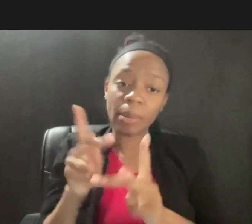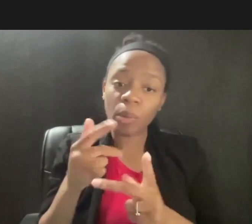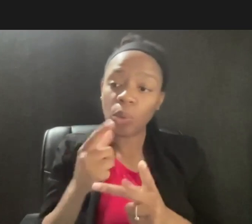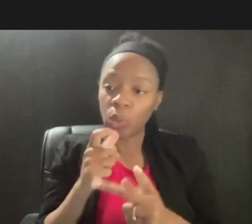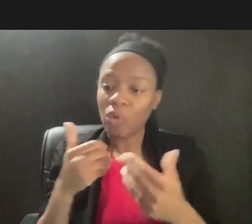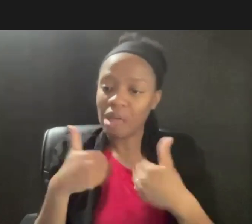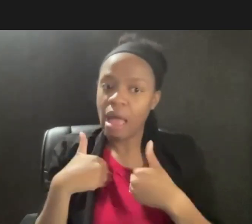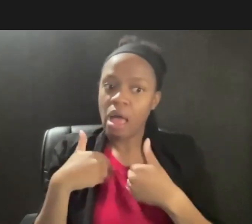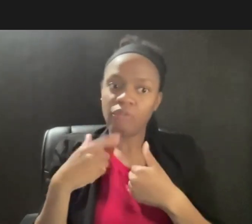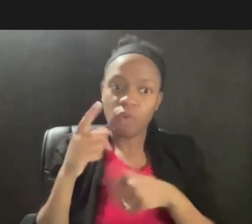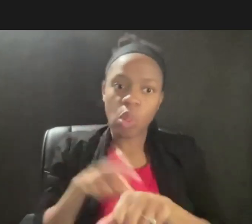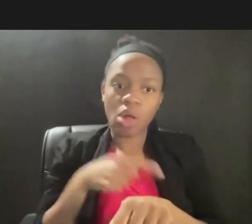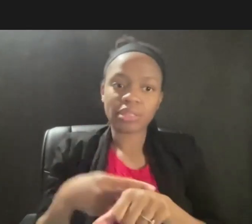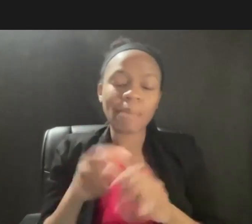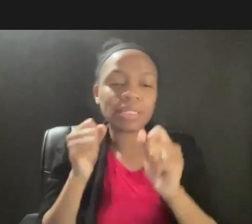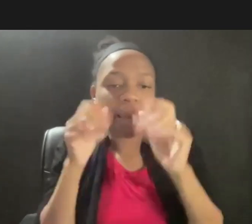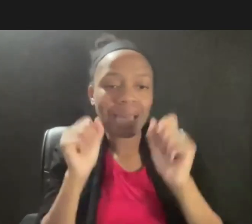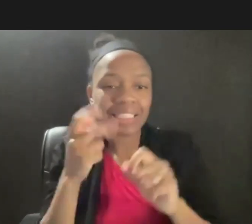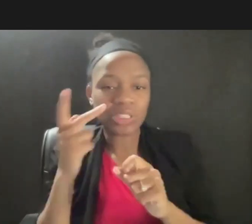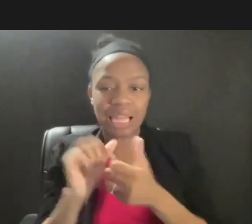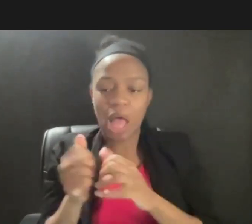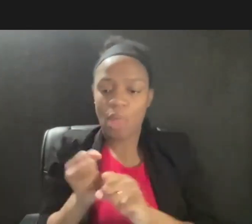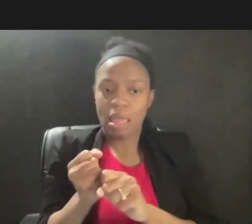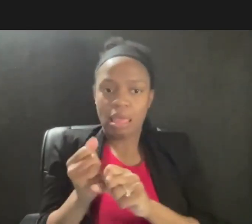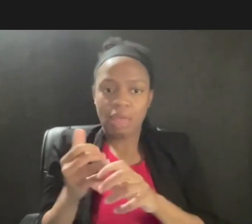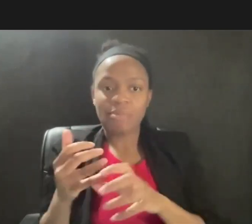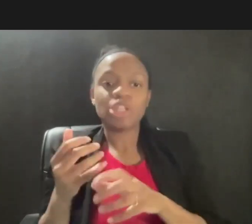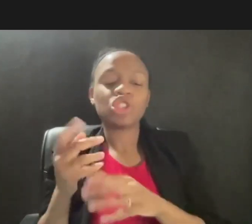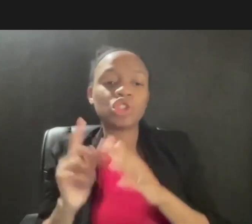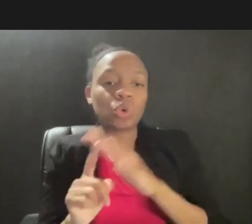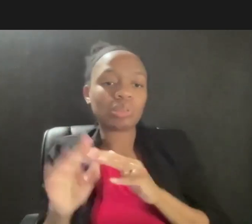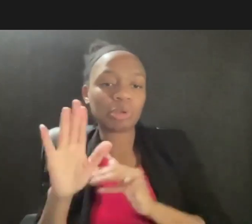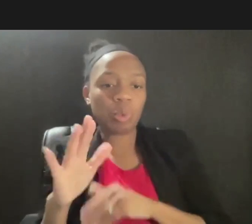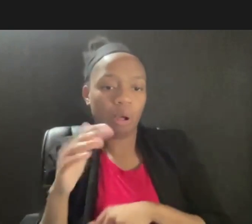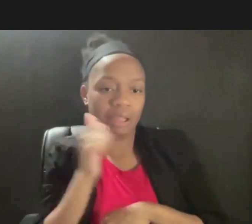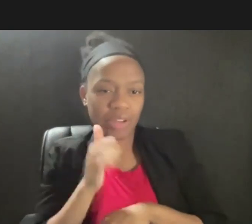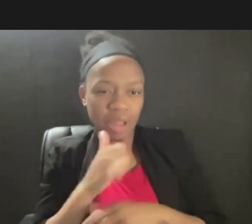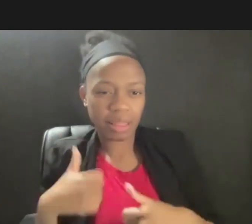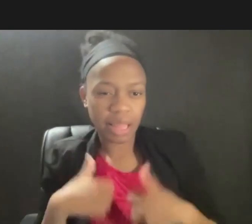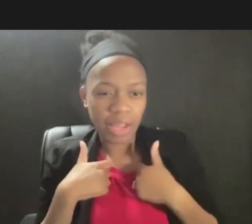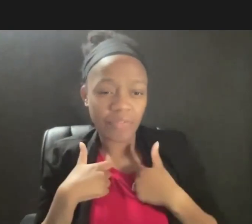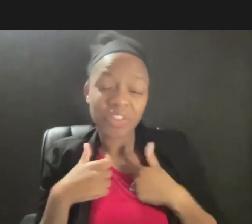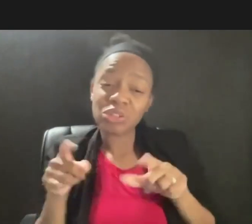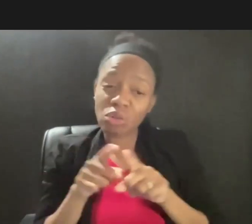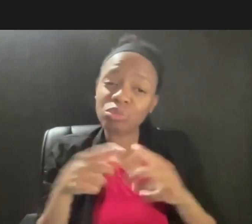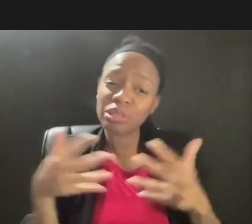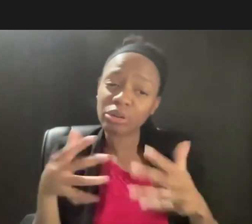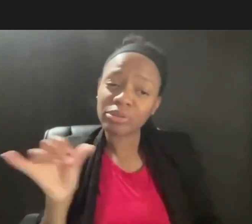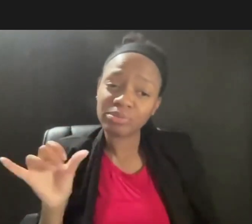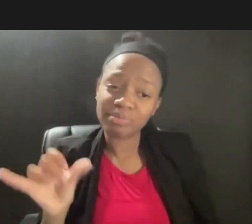it's amazing to see how inflammation shows up in your daily life. And it's also a bit scary as well.